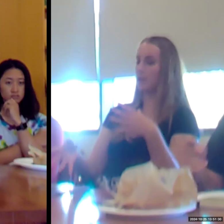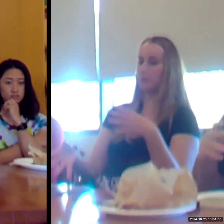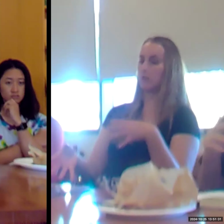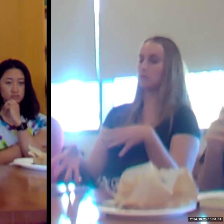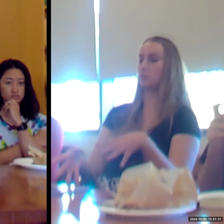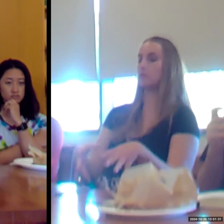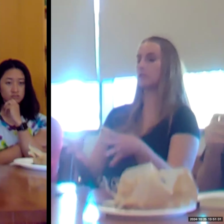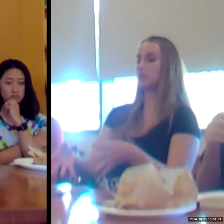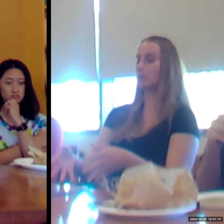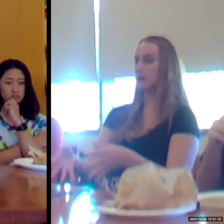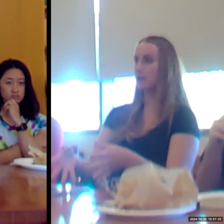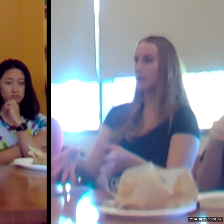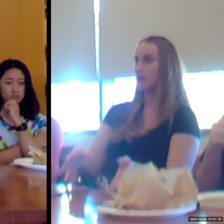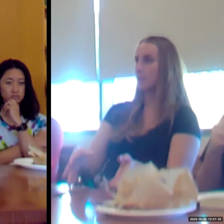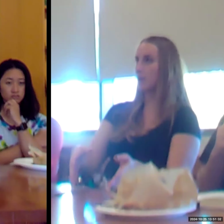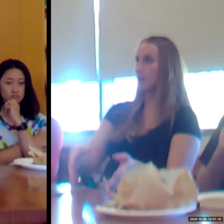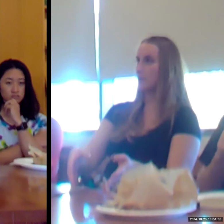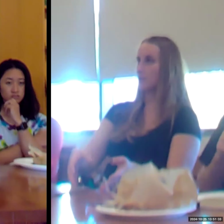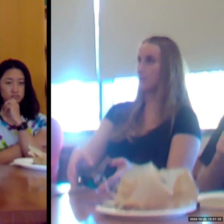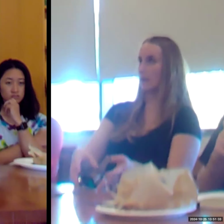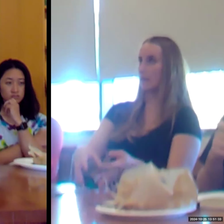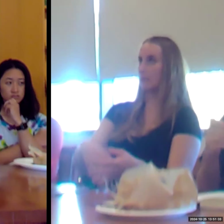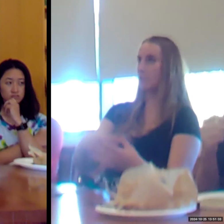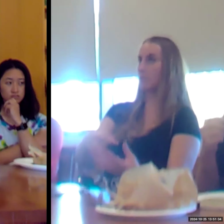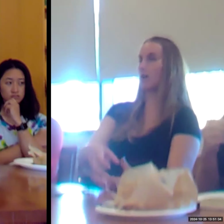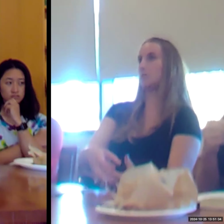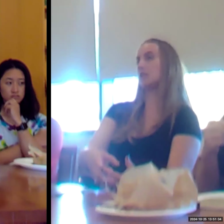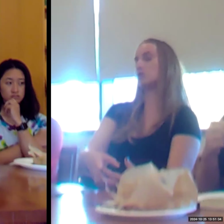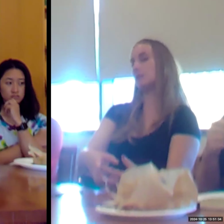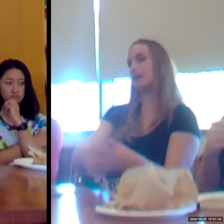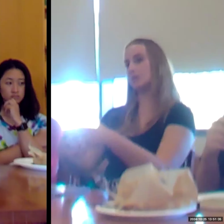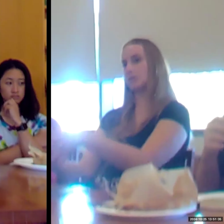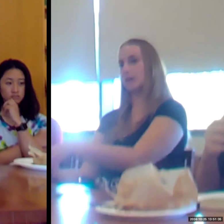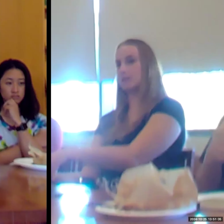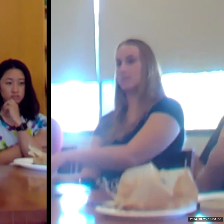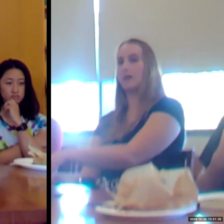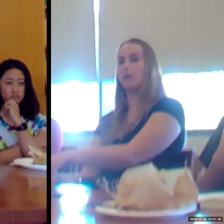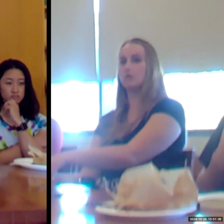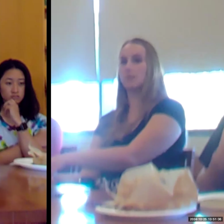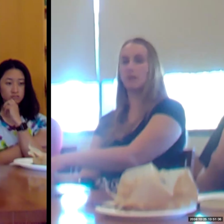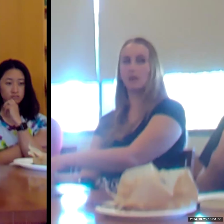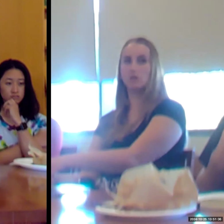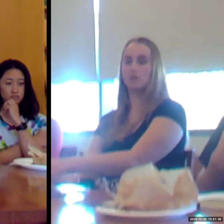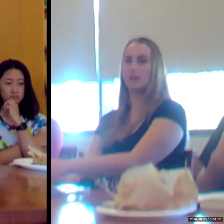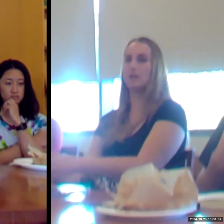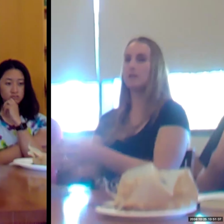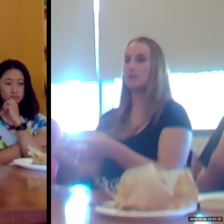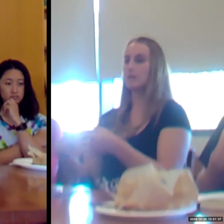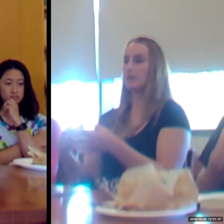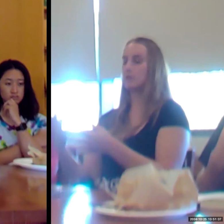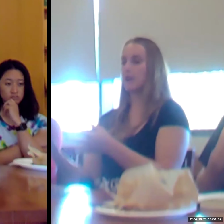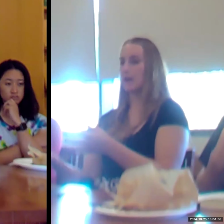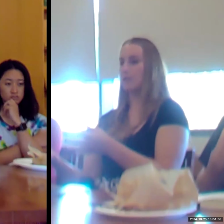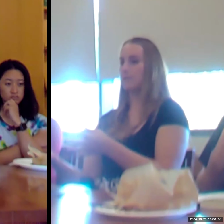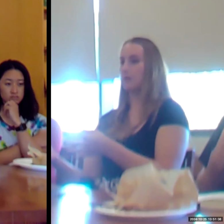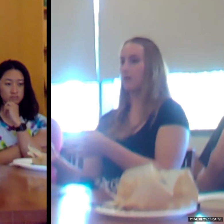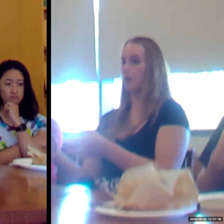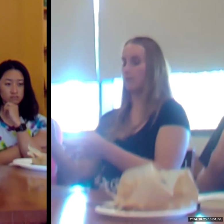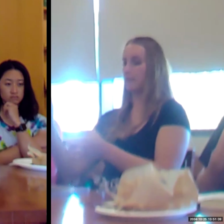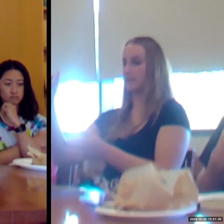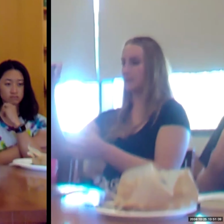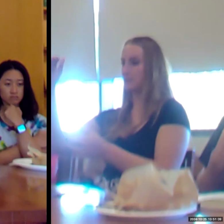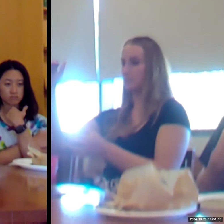how whatever computational tools they're using work. But also like people with more computational backgrounds going into the biology and making sure that they're